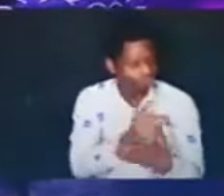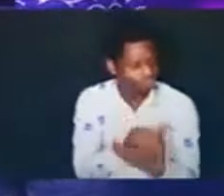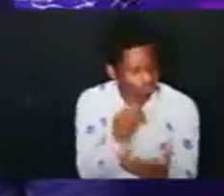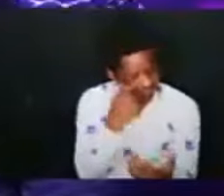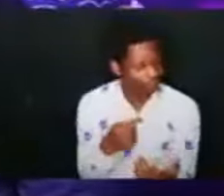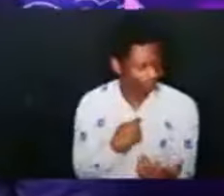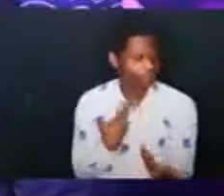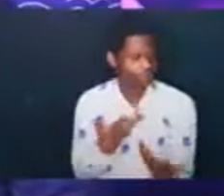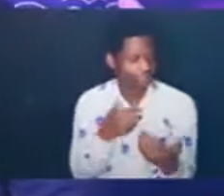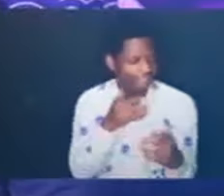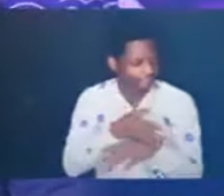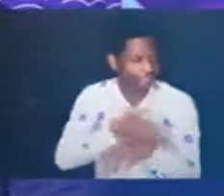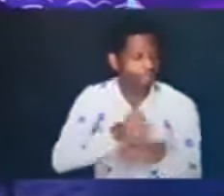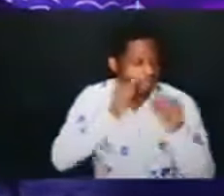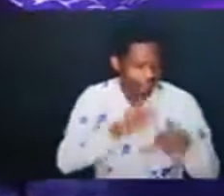Now,